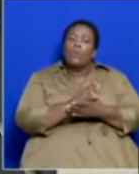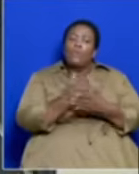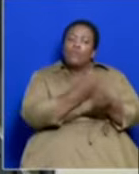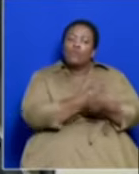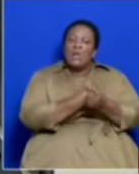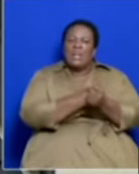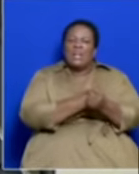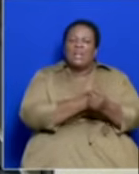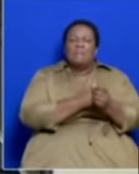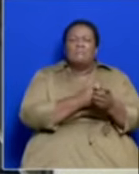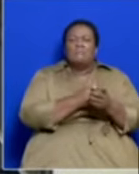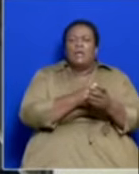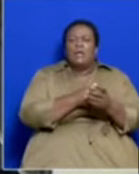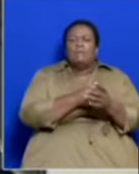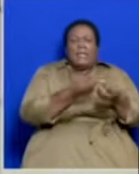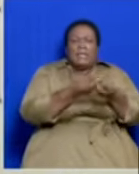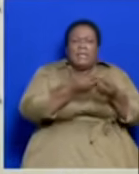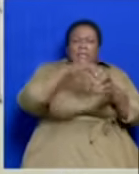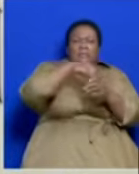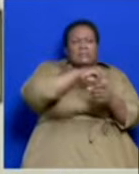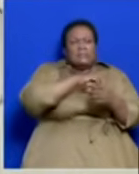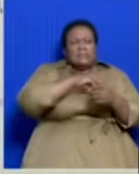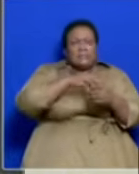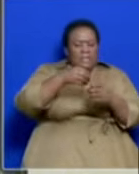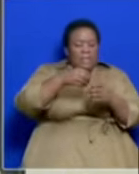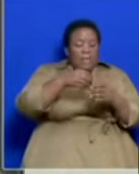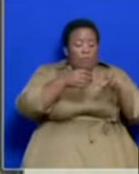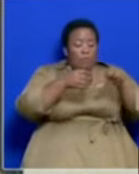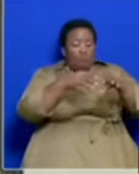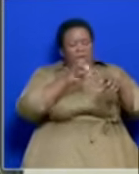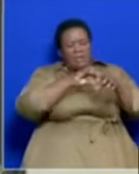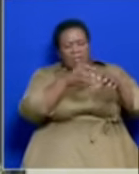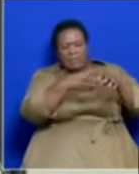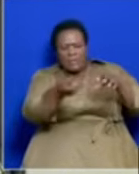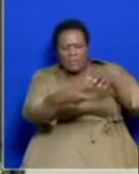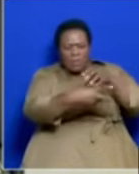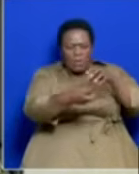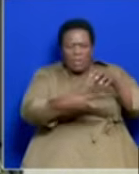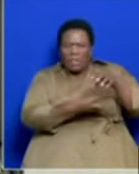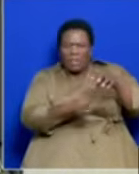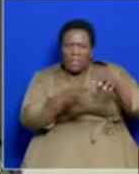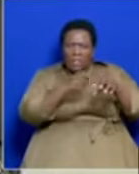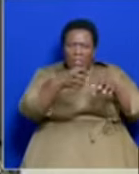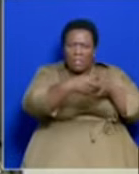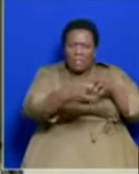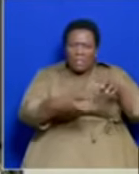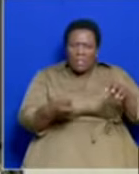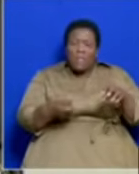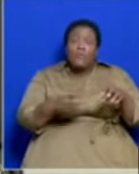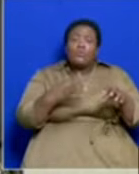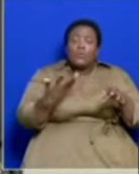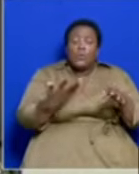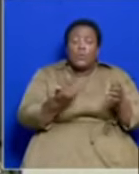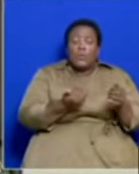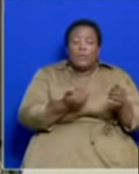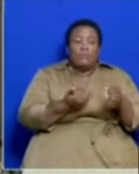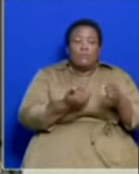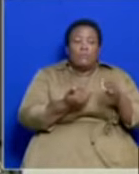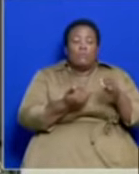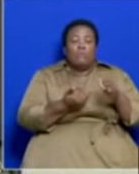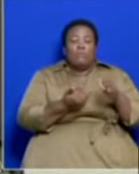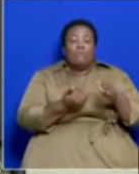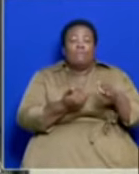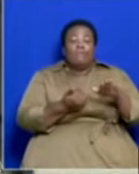There are parts of the truck that were stolen there. So it's theft out of motor